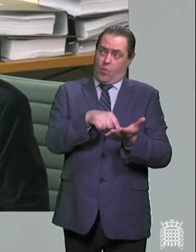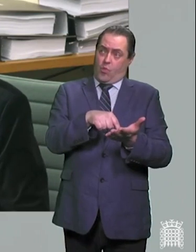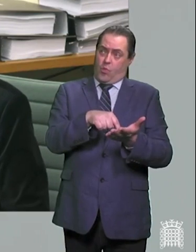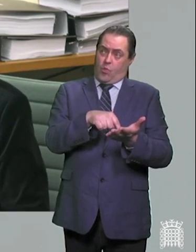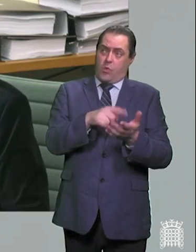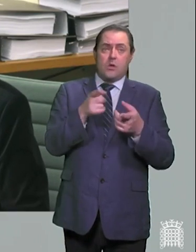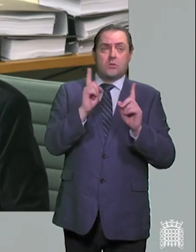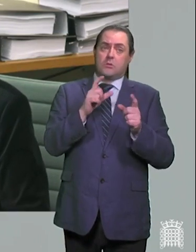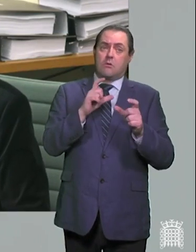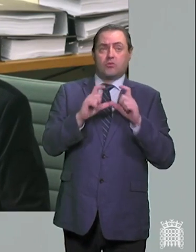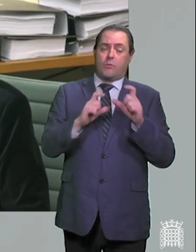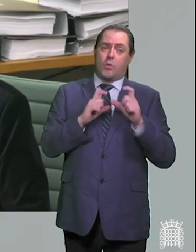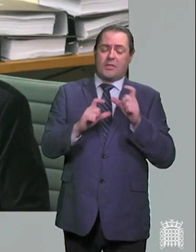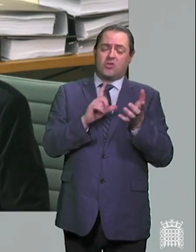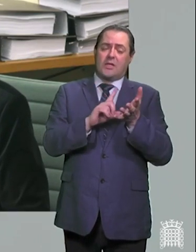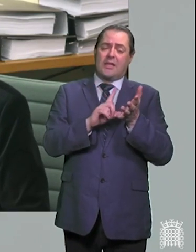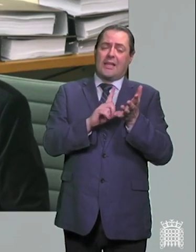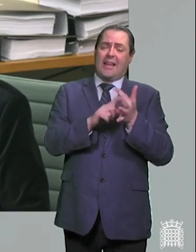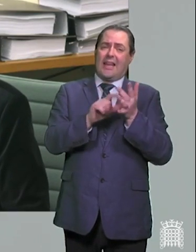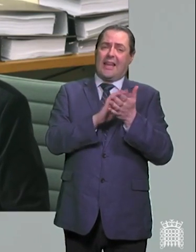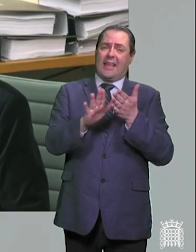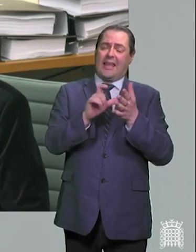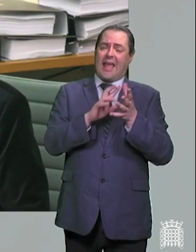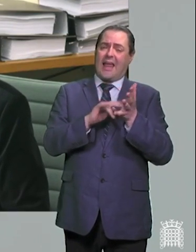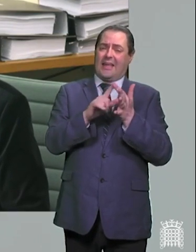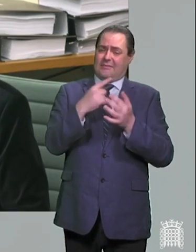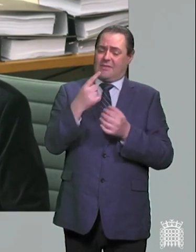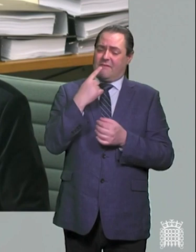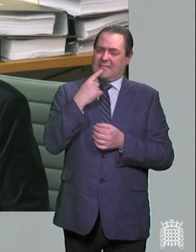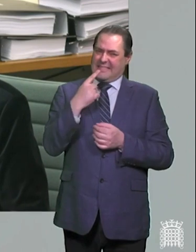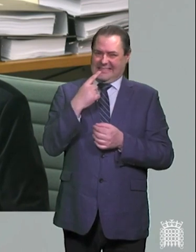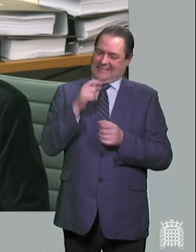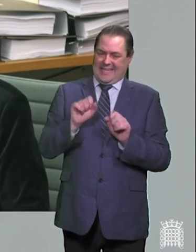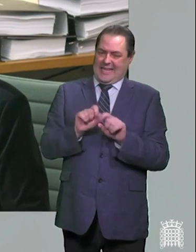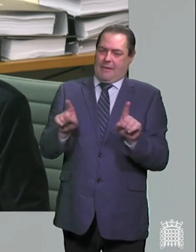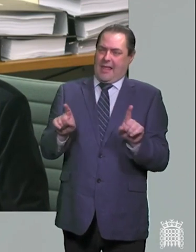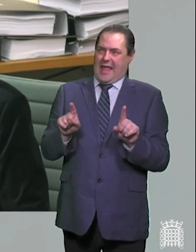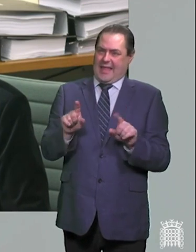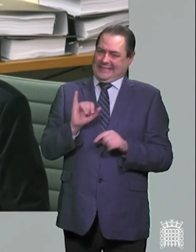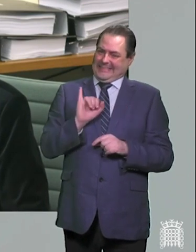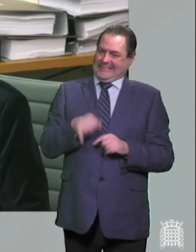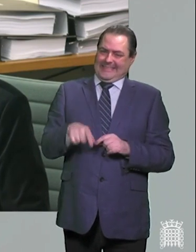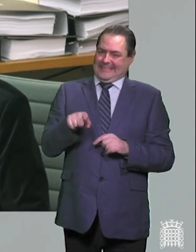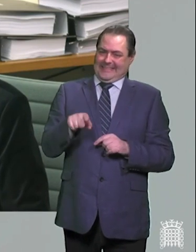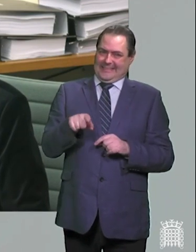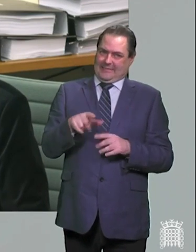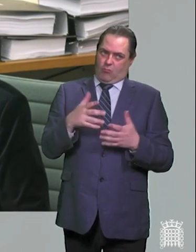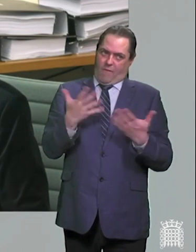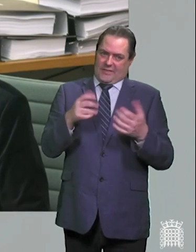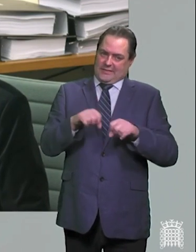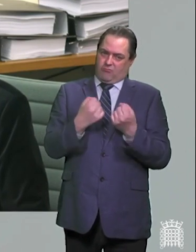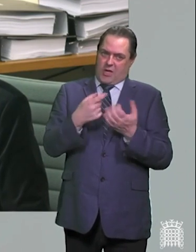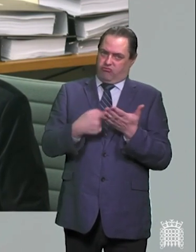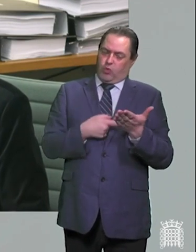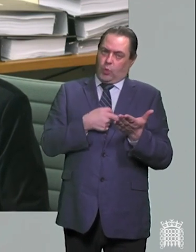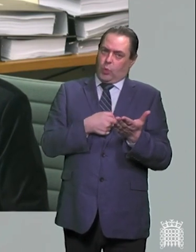then Director of Communications, Lee Kane, describes the tone of the email invitation as clearly social and in breach of COVID